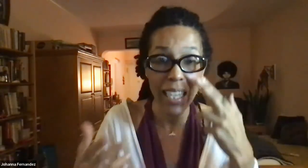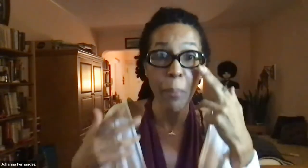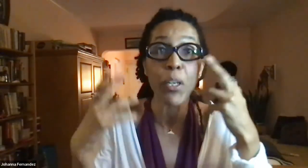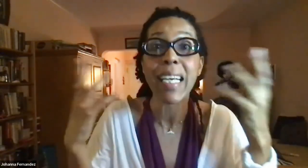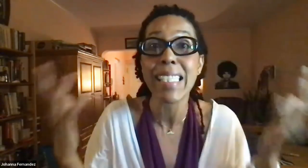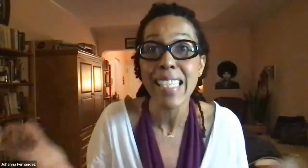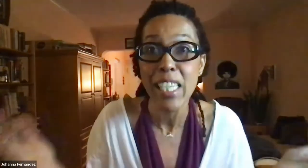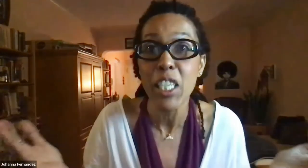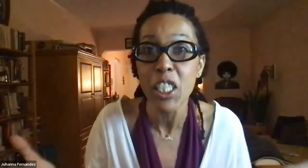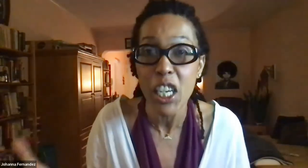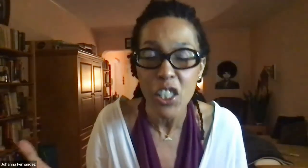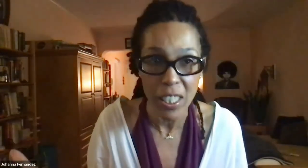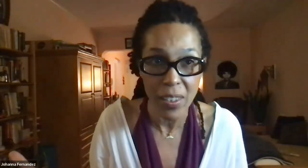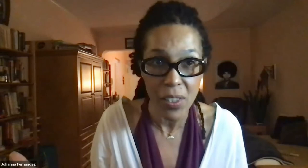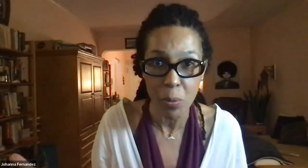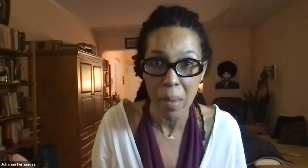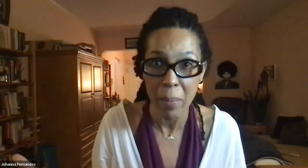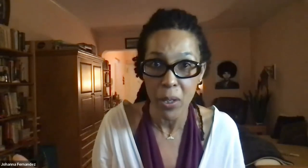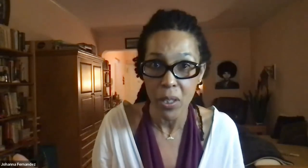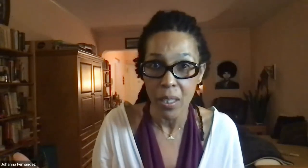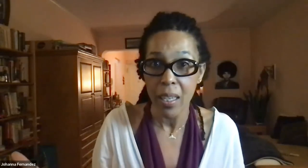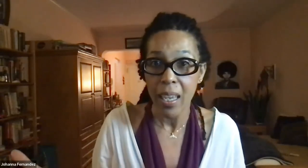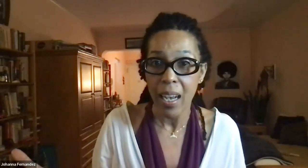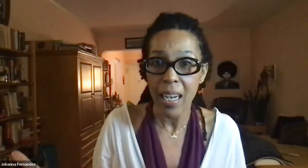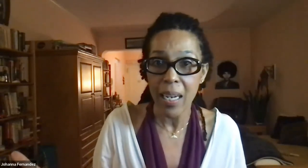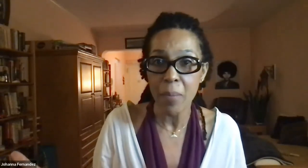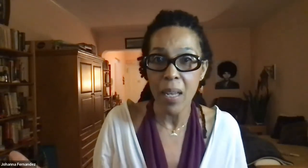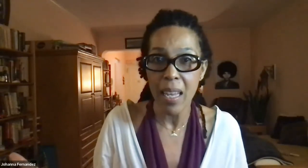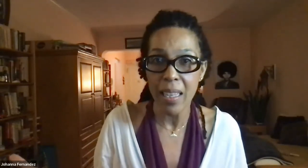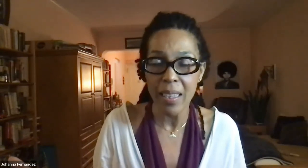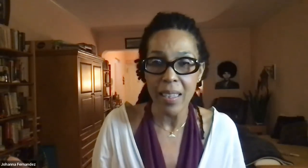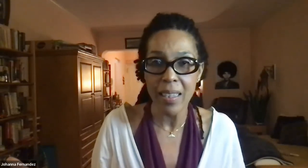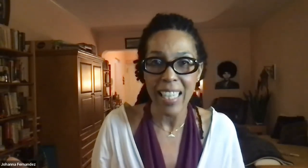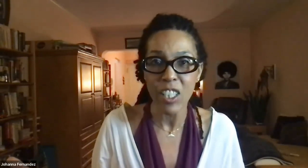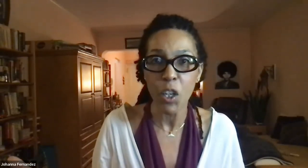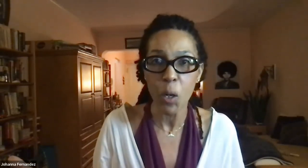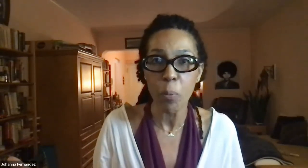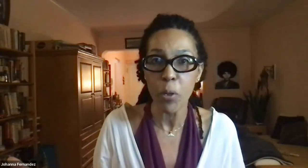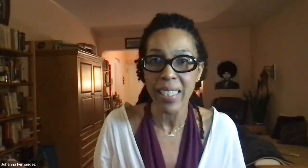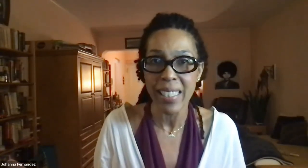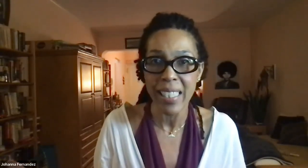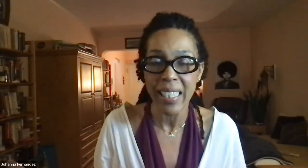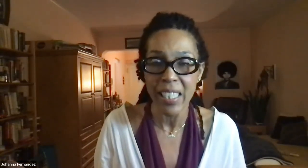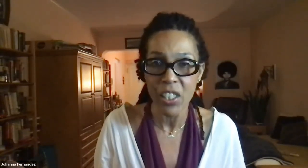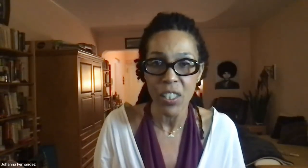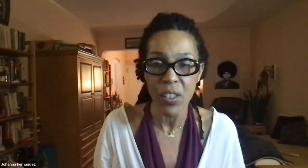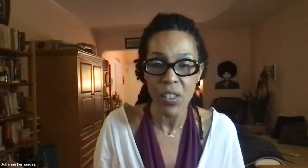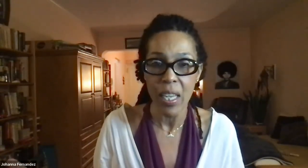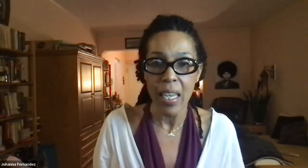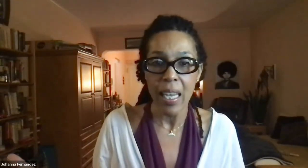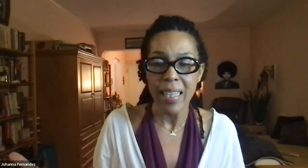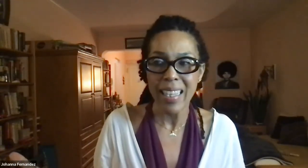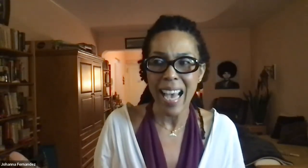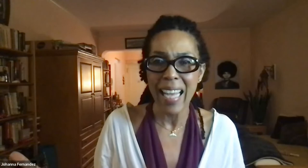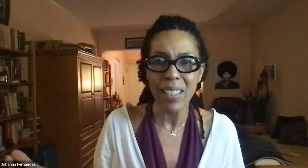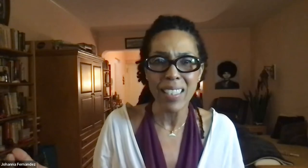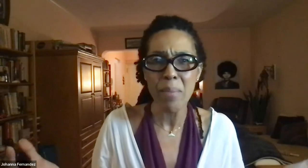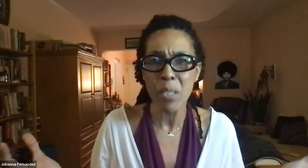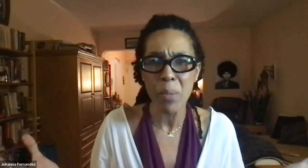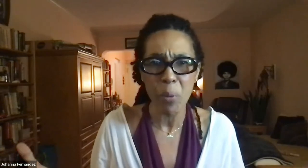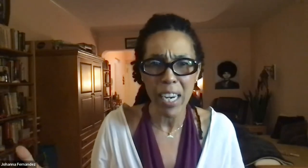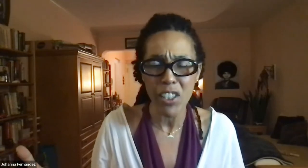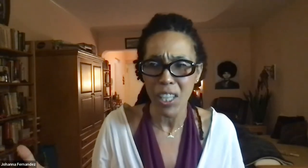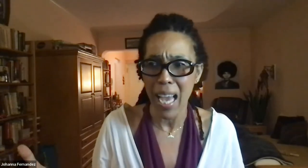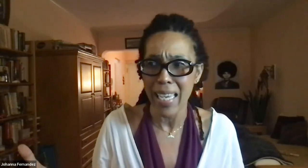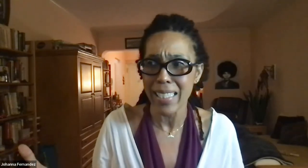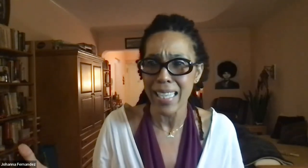diseases, like pre-existing conditions, remember? That term, pre-existing conditions, mm-hmm. that seem